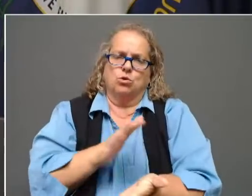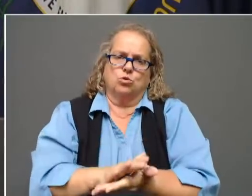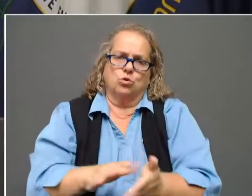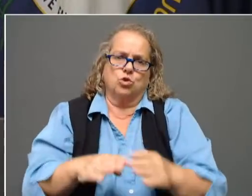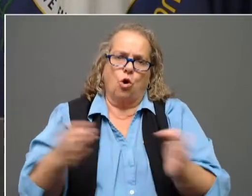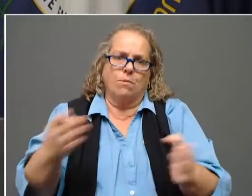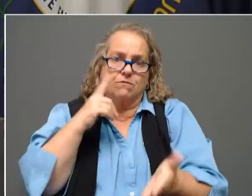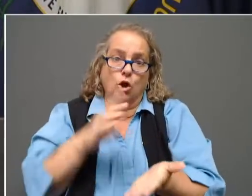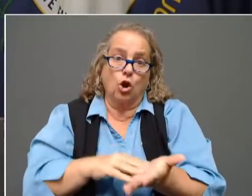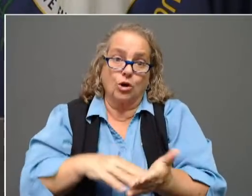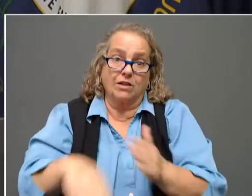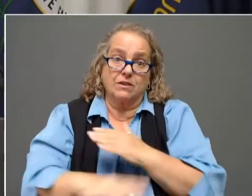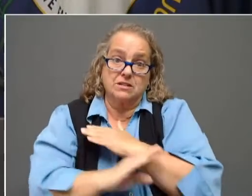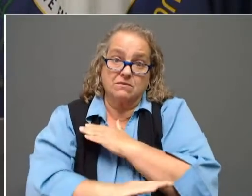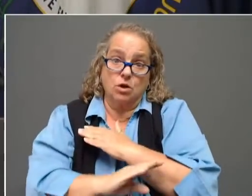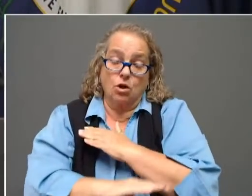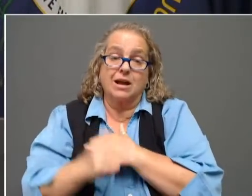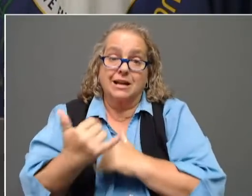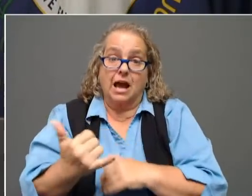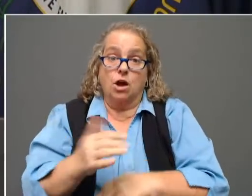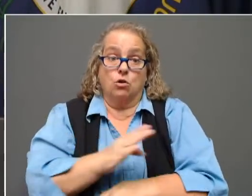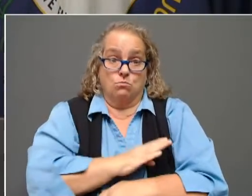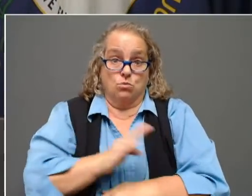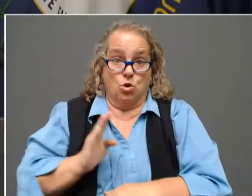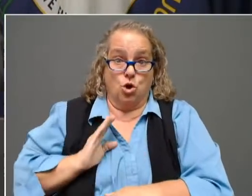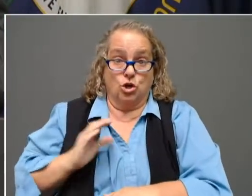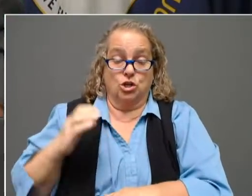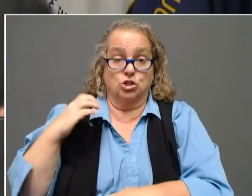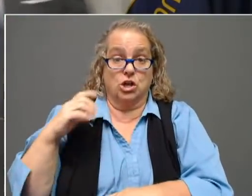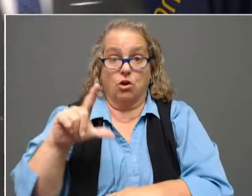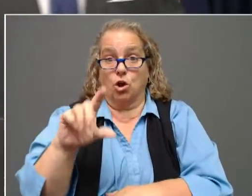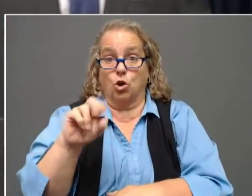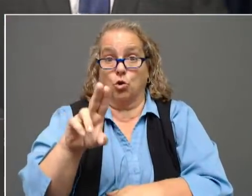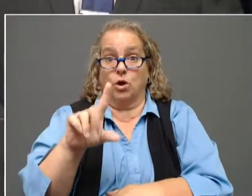Now I'd like to bring up Board Chair Lou Young.